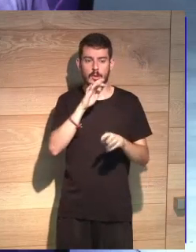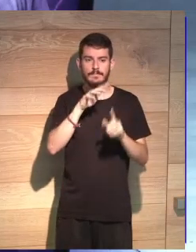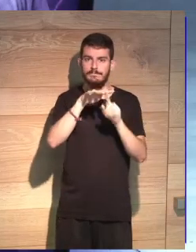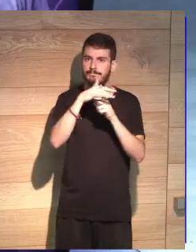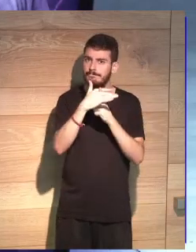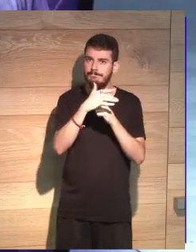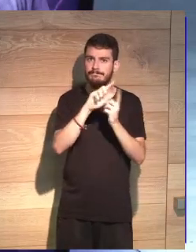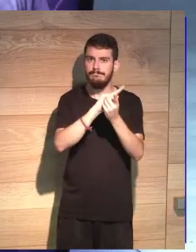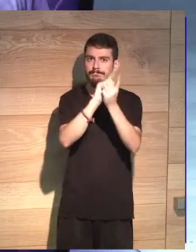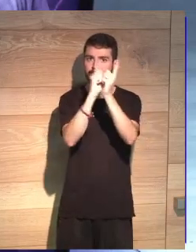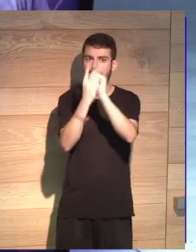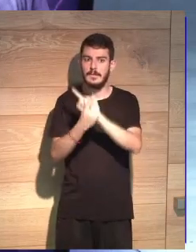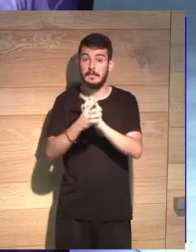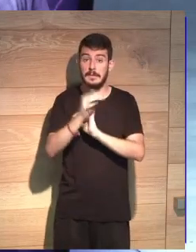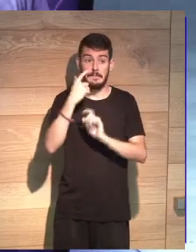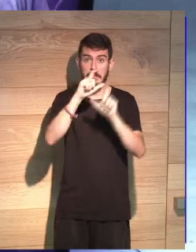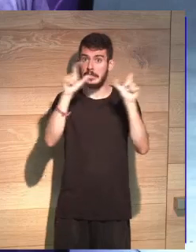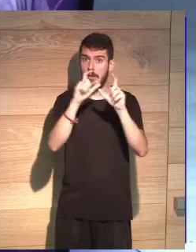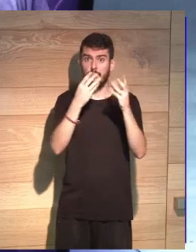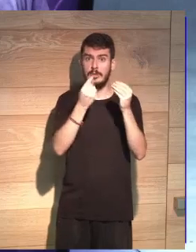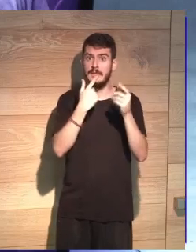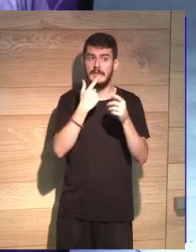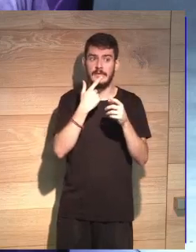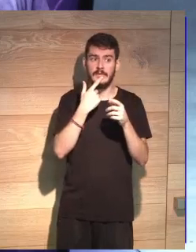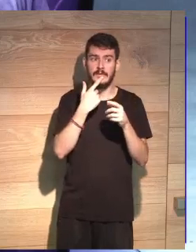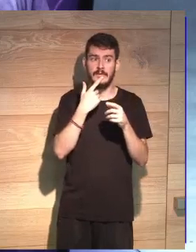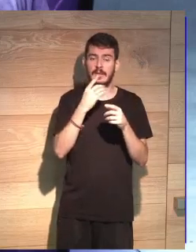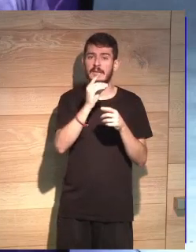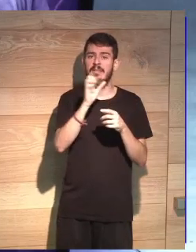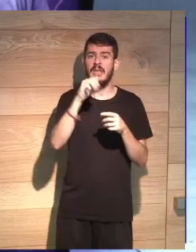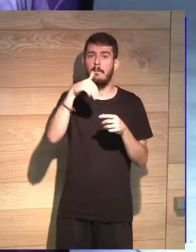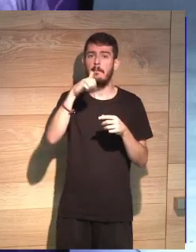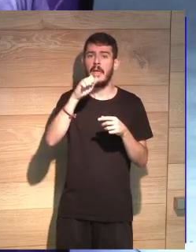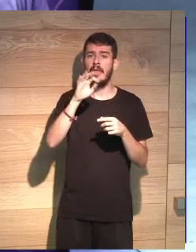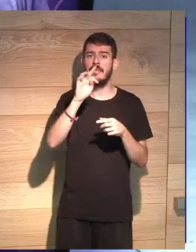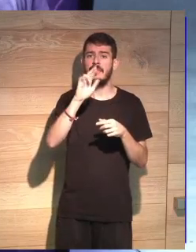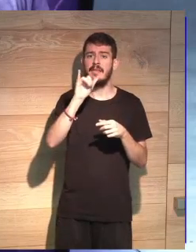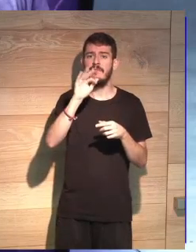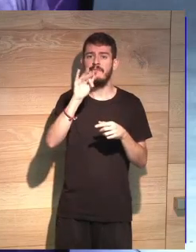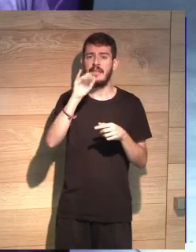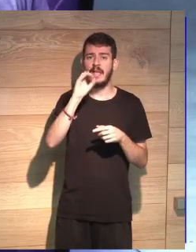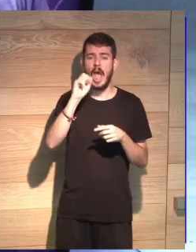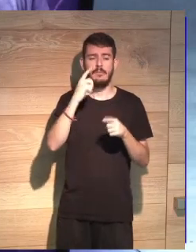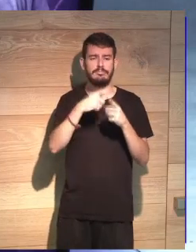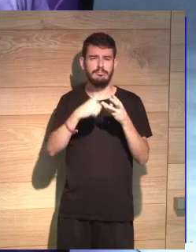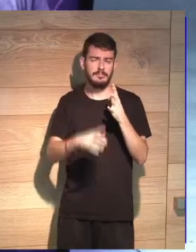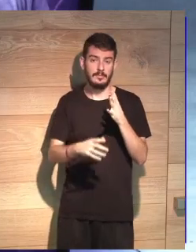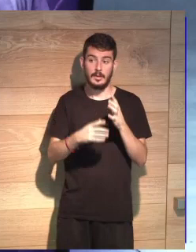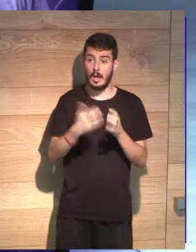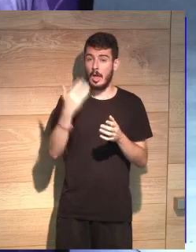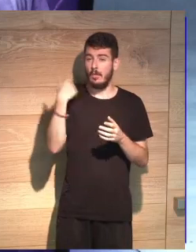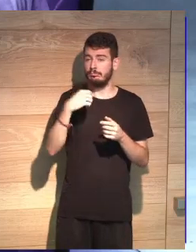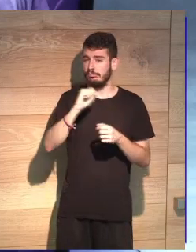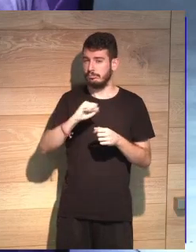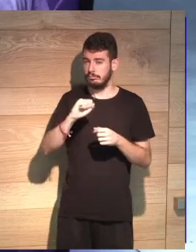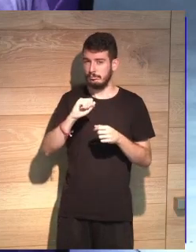us want to have more likes. But you see that nowadays there's being a change in the trend, and